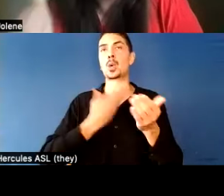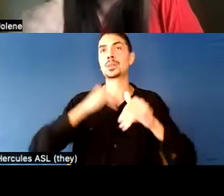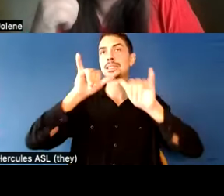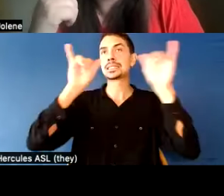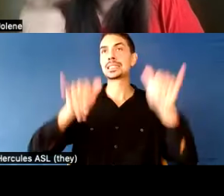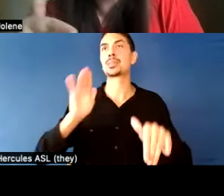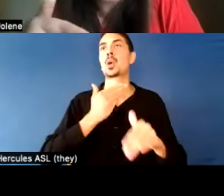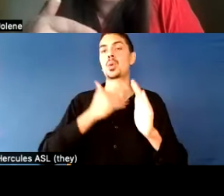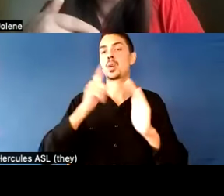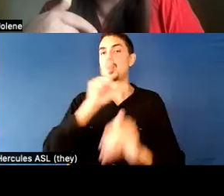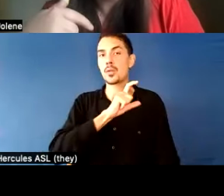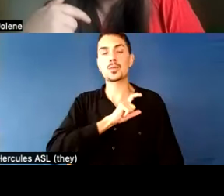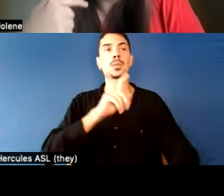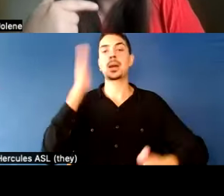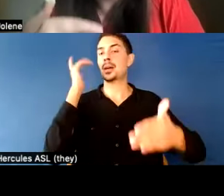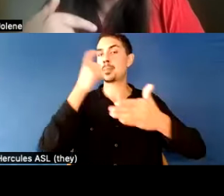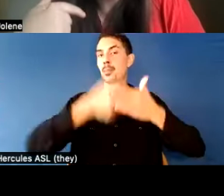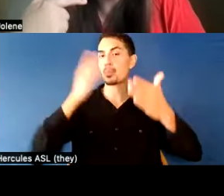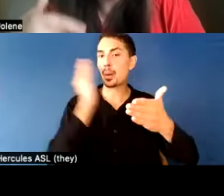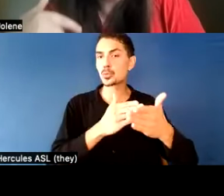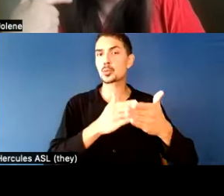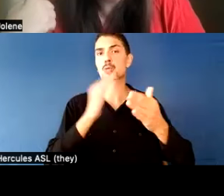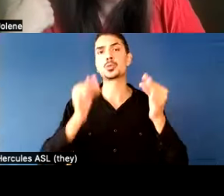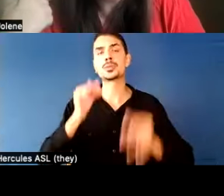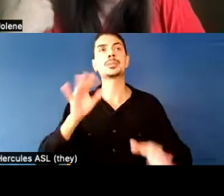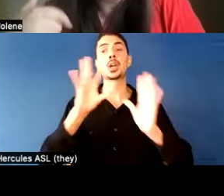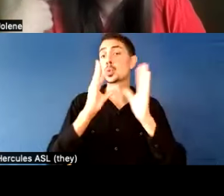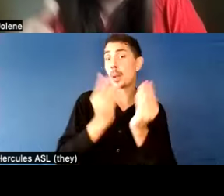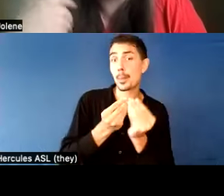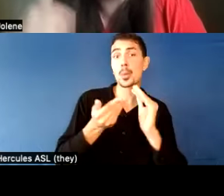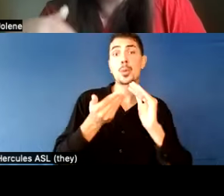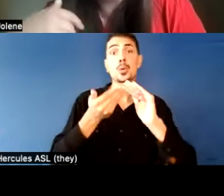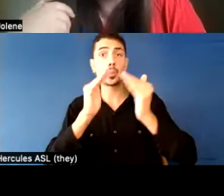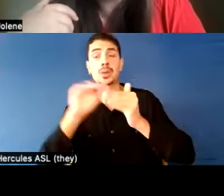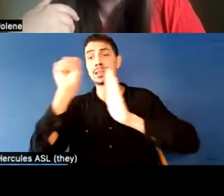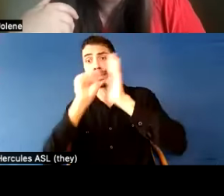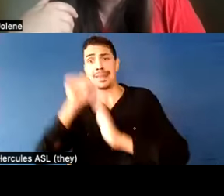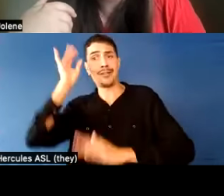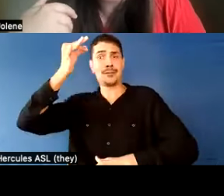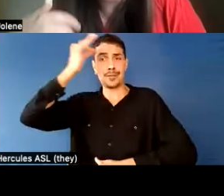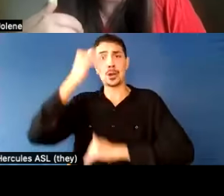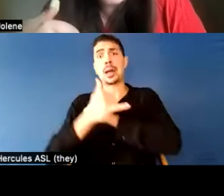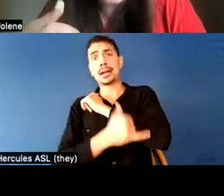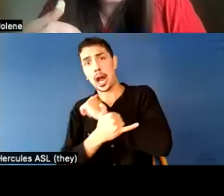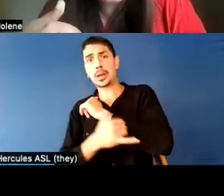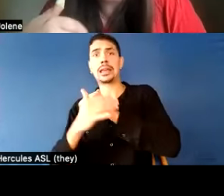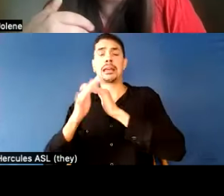law enforcement, our prosecution, whether they're tribal, community, state, federal, county, whatever, they are all